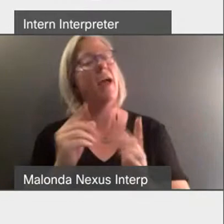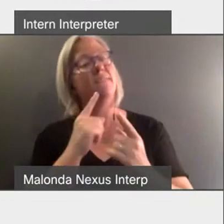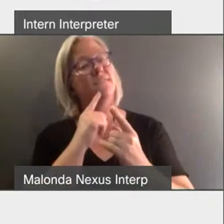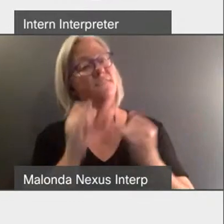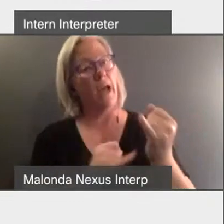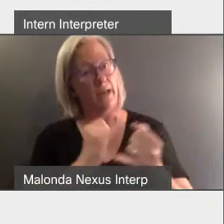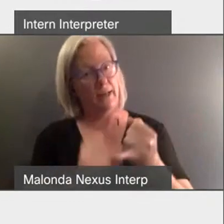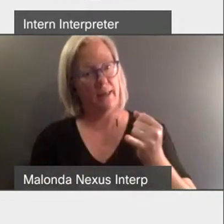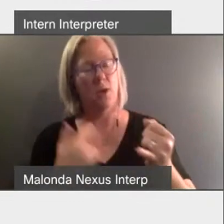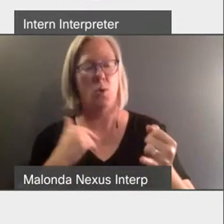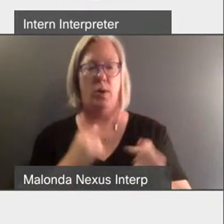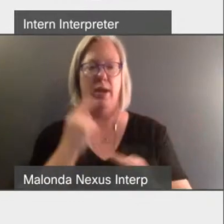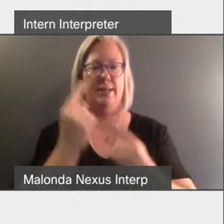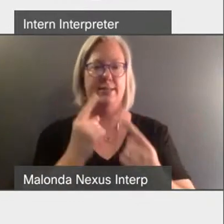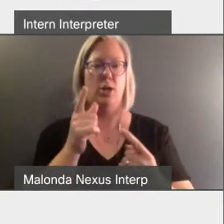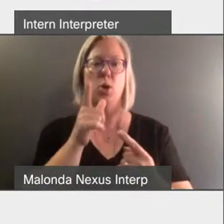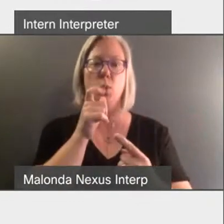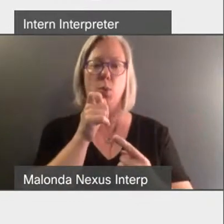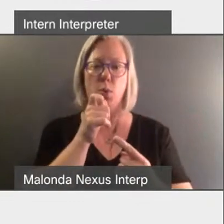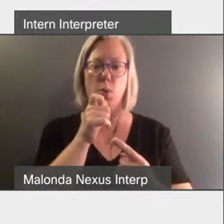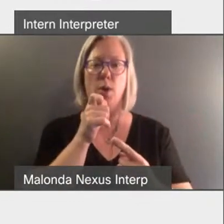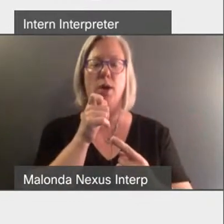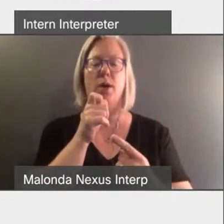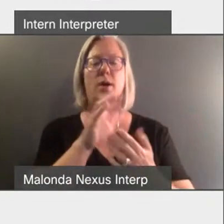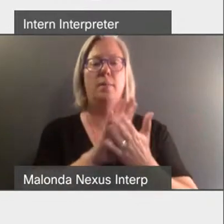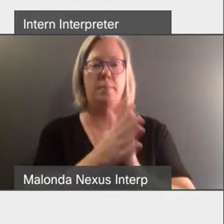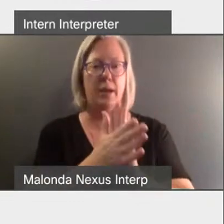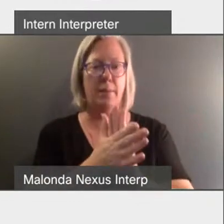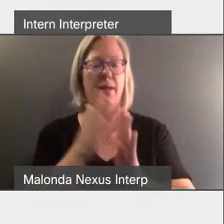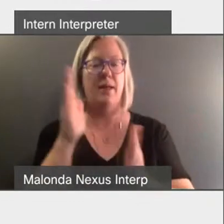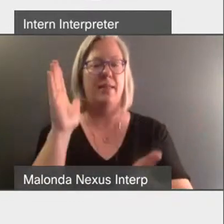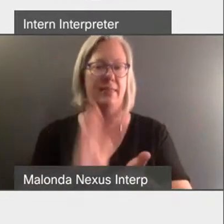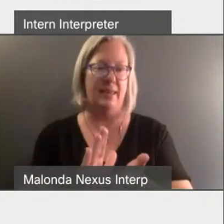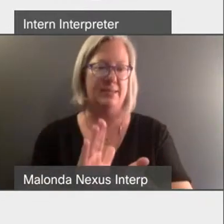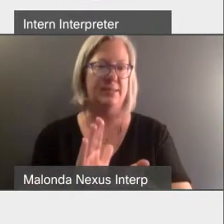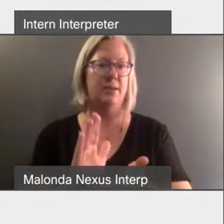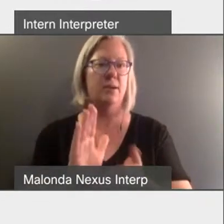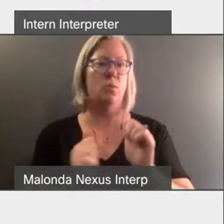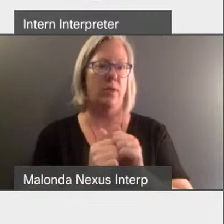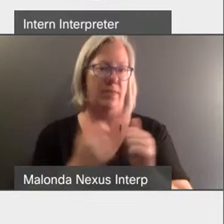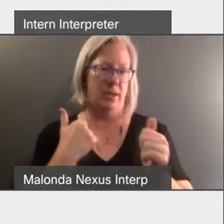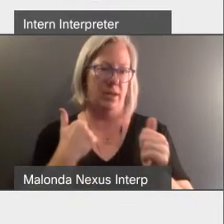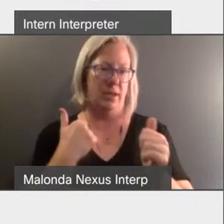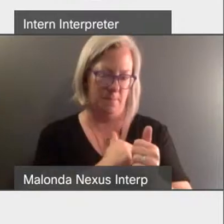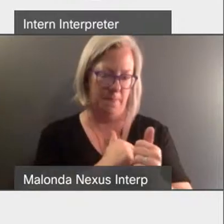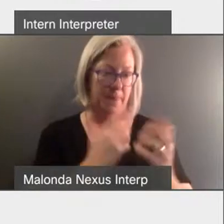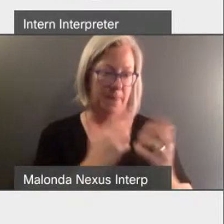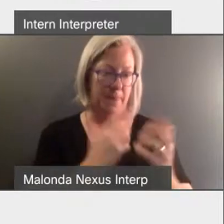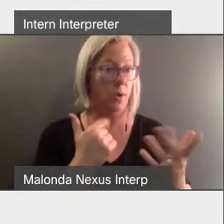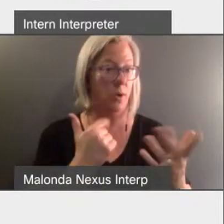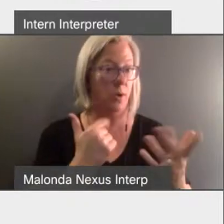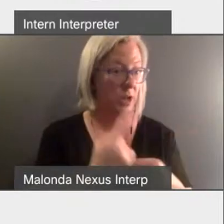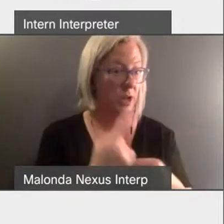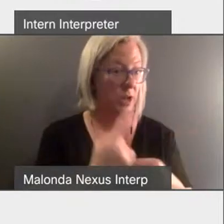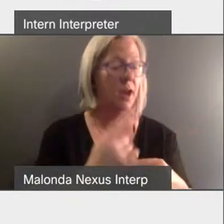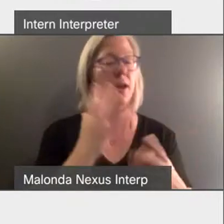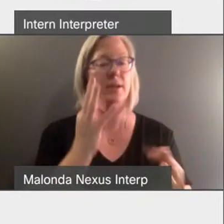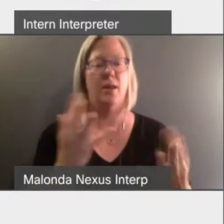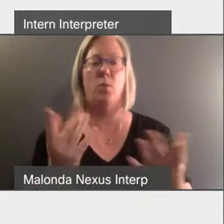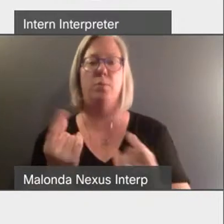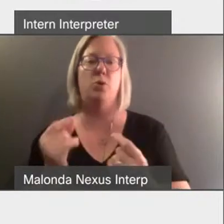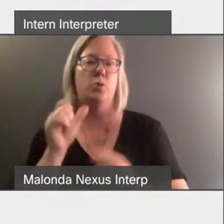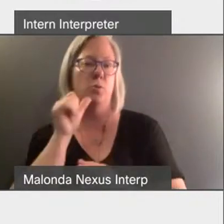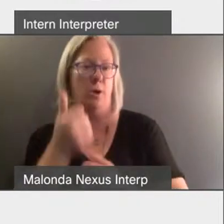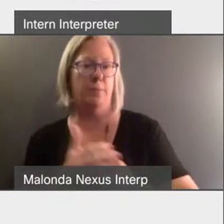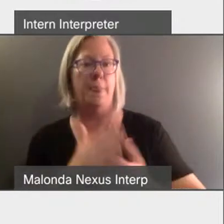as we would consider those who be the least among us, because what we do today determines where we will all be tomorrow.